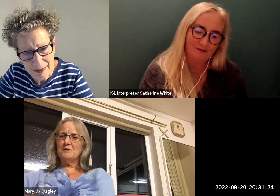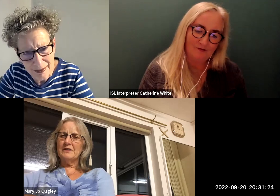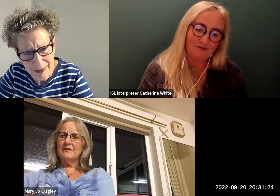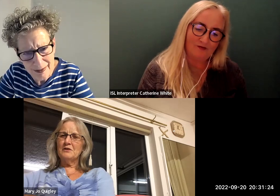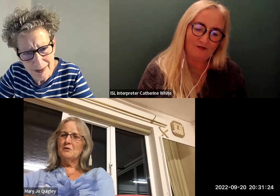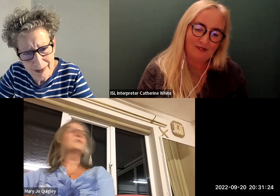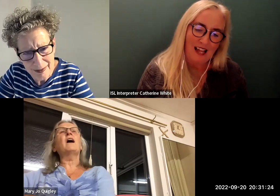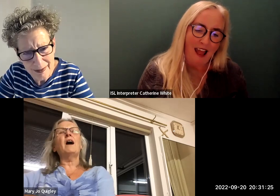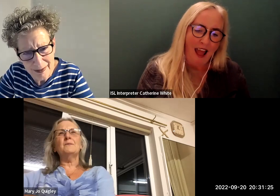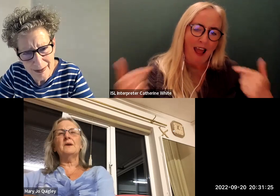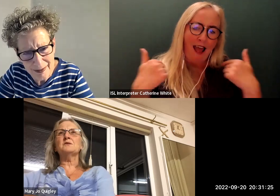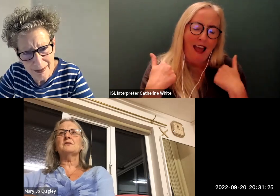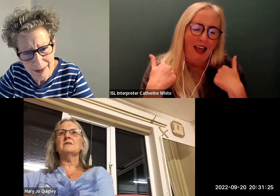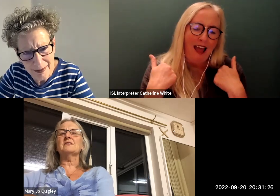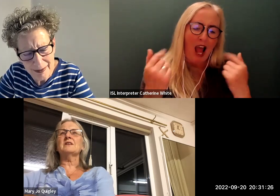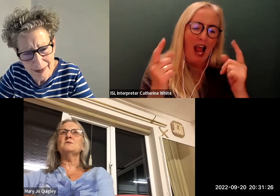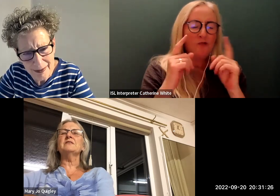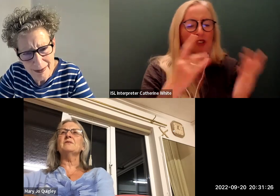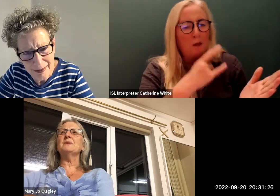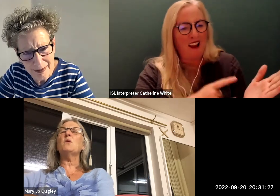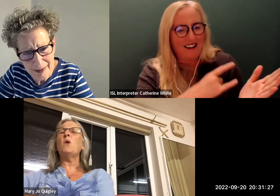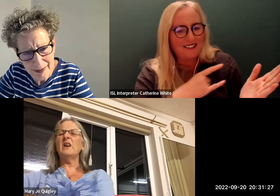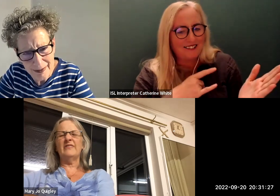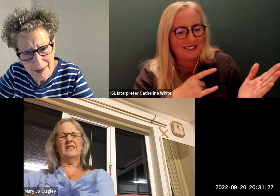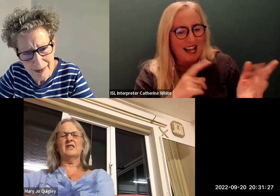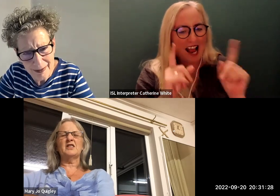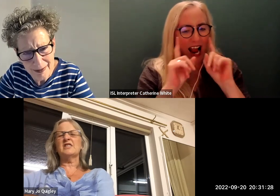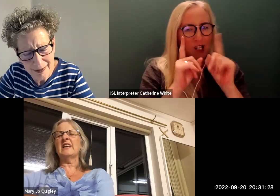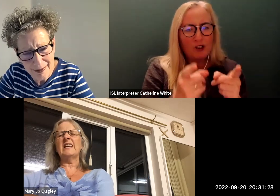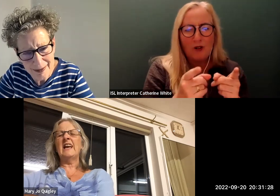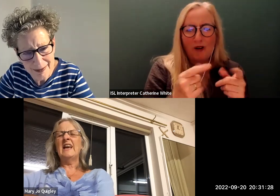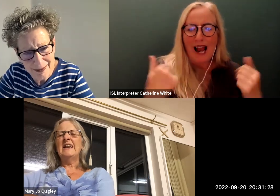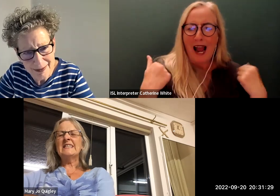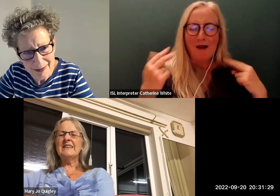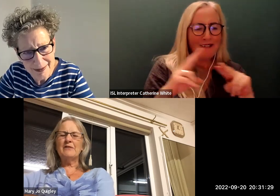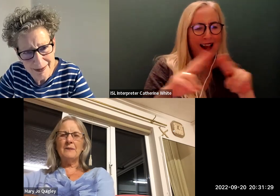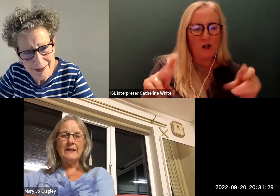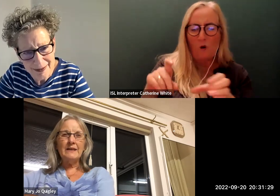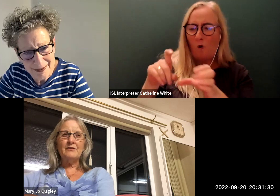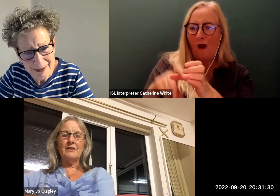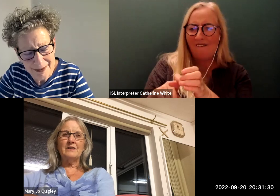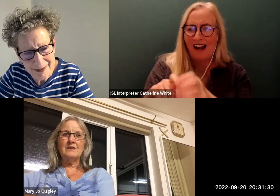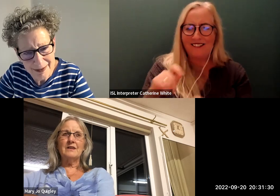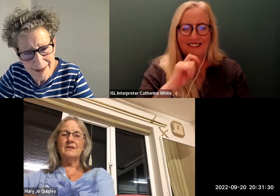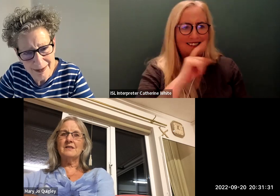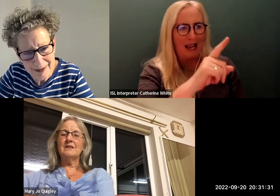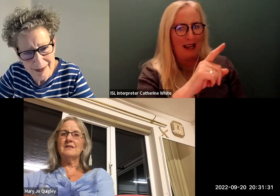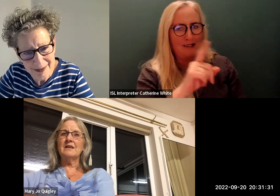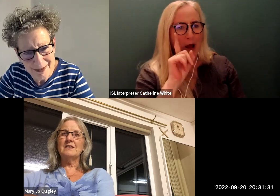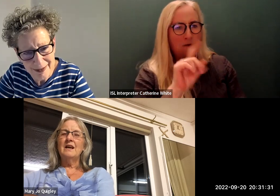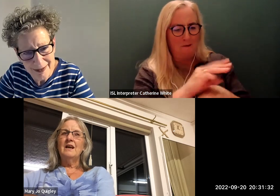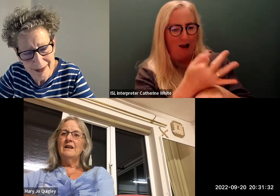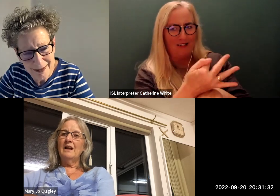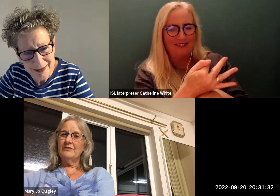I don't even know that, I'll be honest with you, that I would even be qualified to give them any advice, in the sense